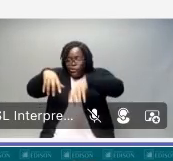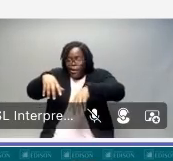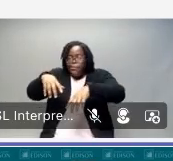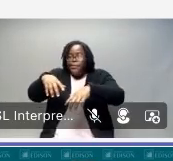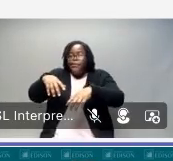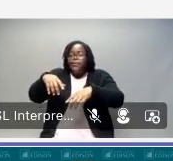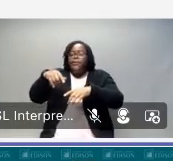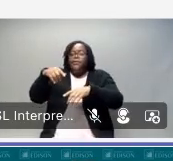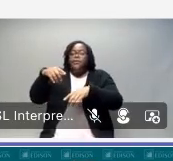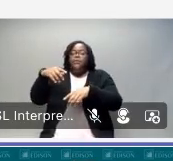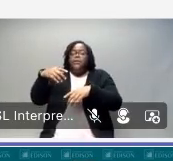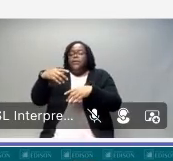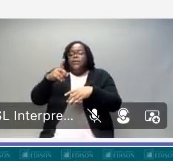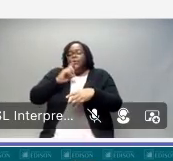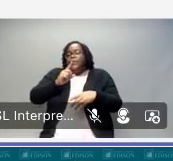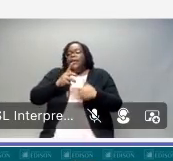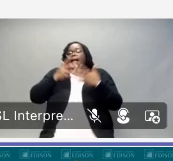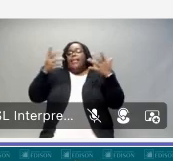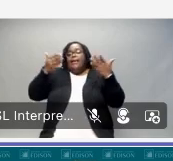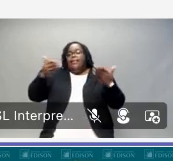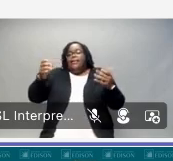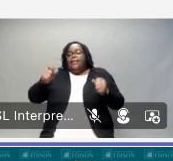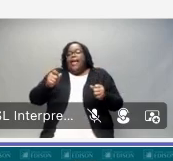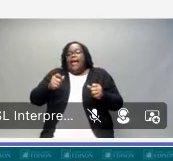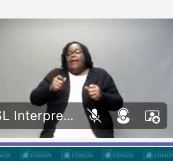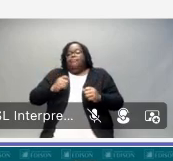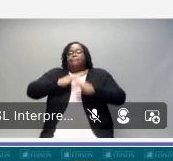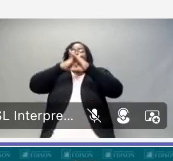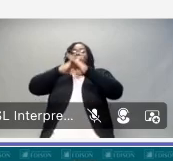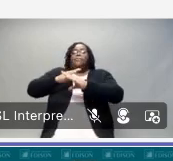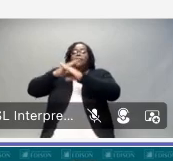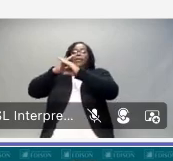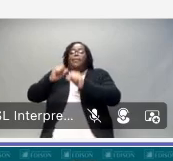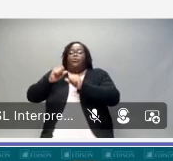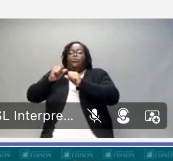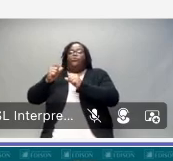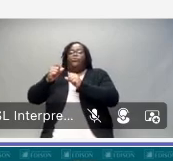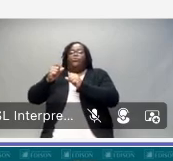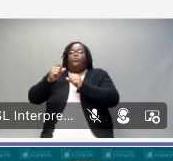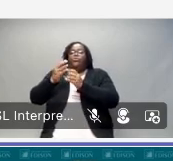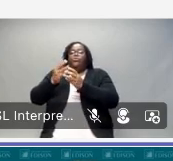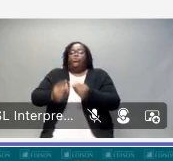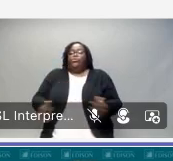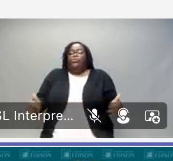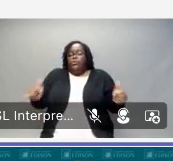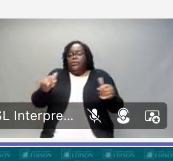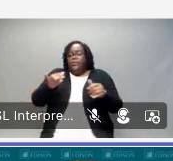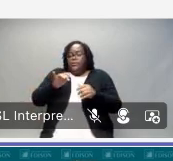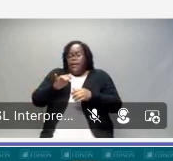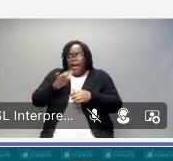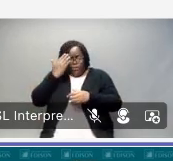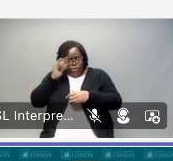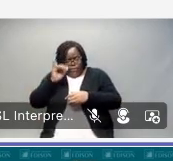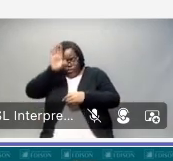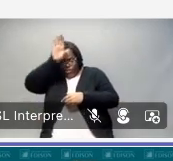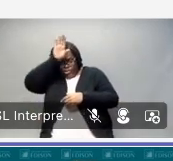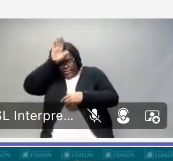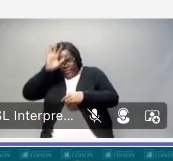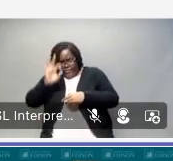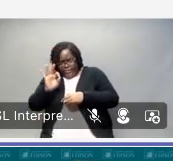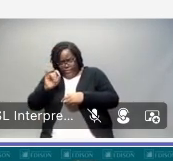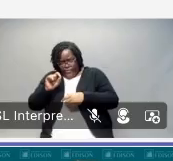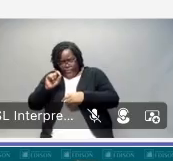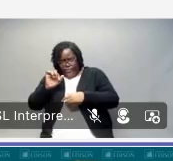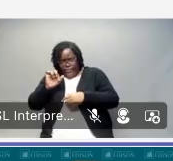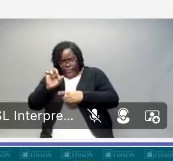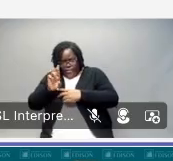successful. So there's a lot of things that can sort of hamper suppression efforts. I don't know if Chief Fairbanks is still on. If